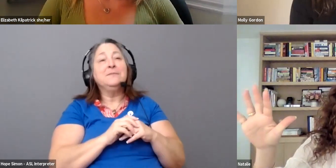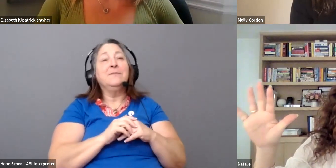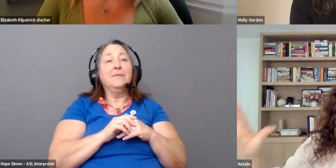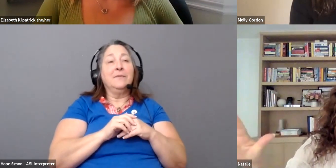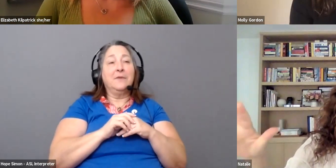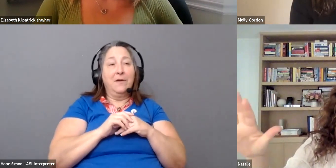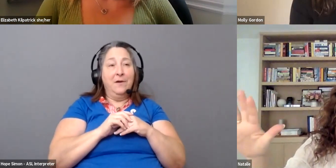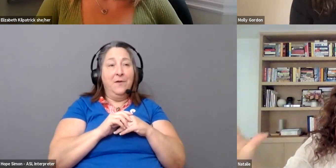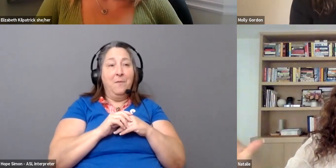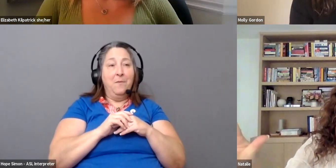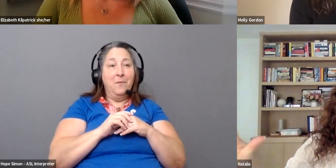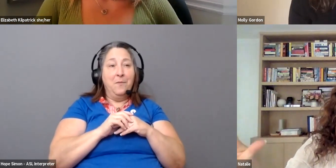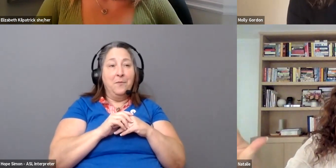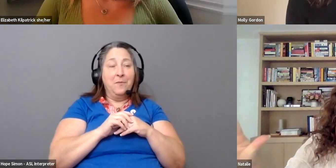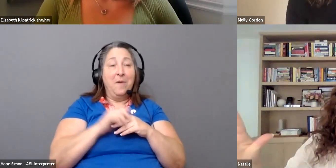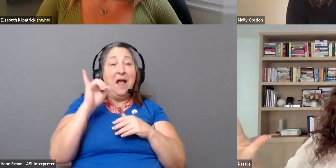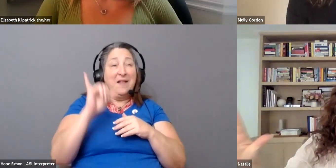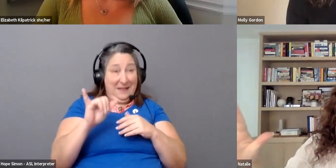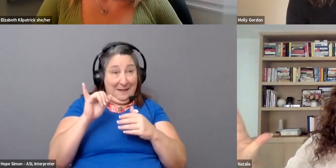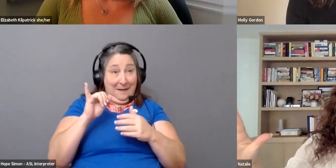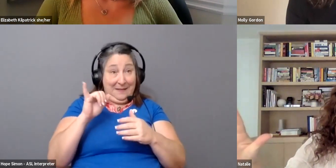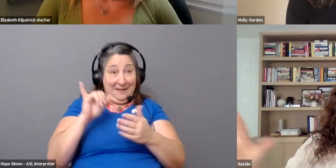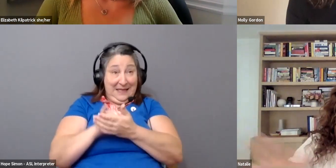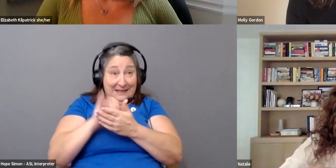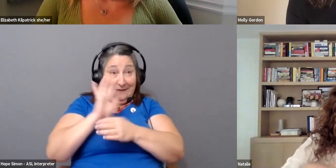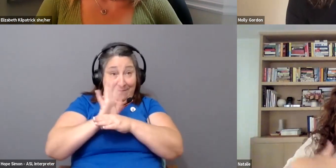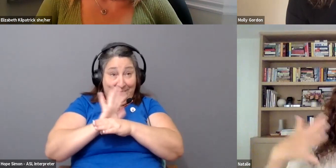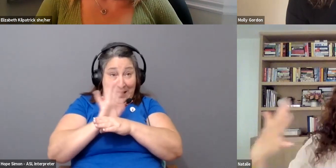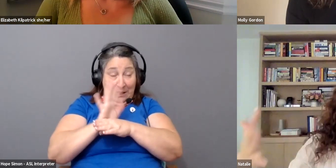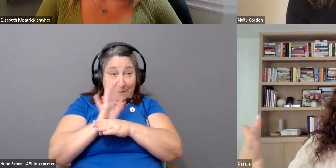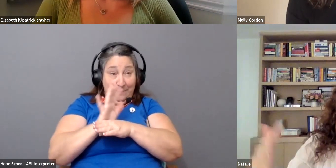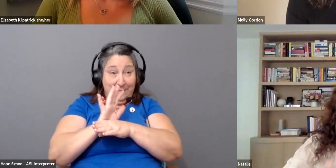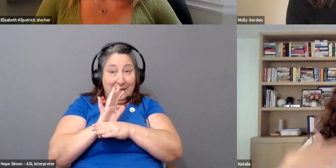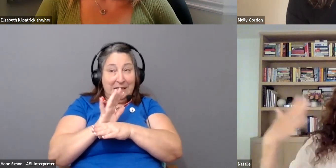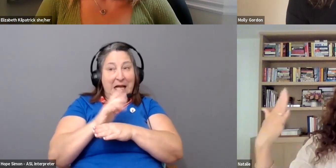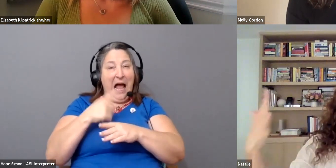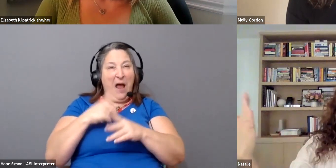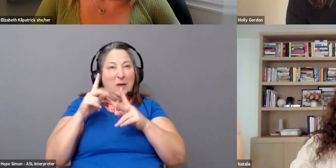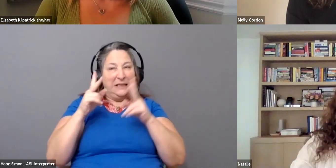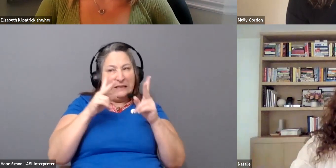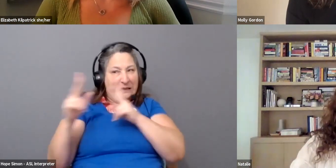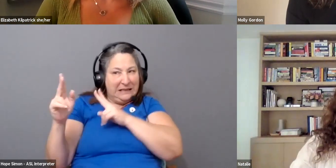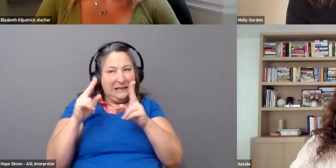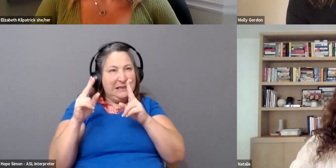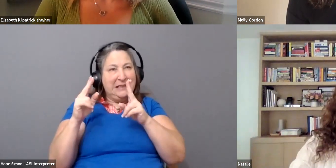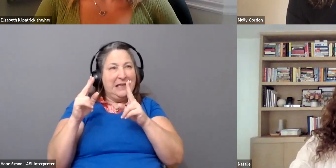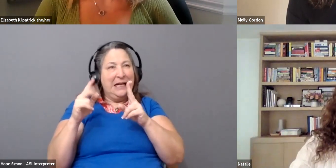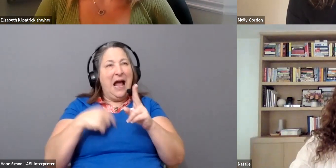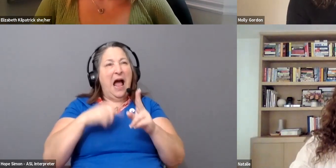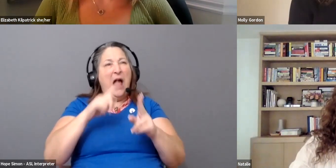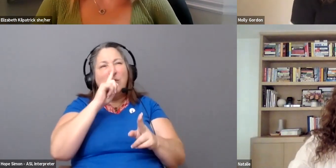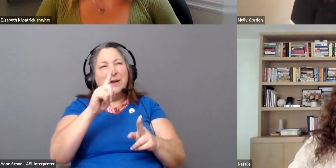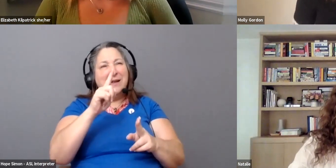I was cutting this film, I'm not going to say a big believer, but I really like an